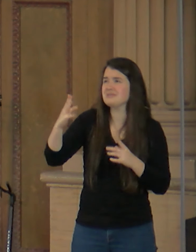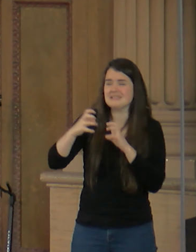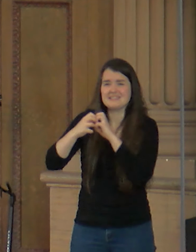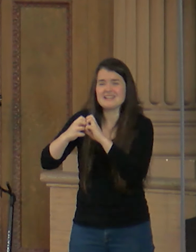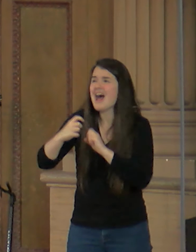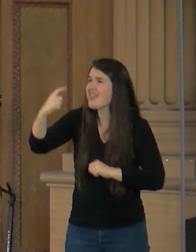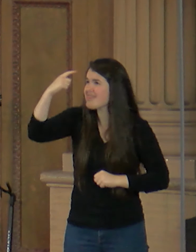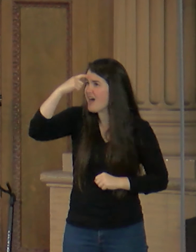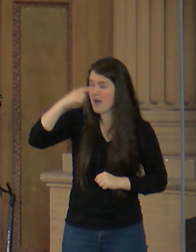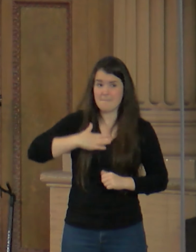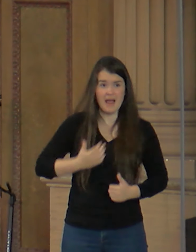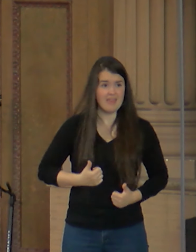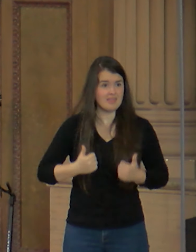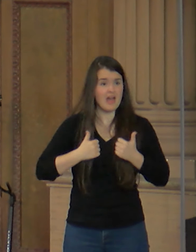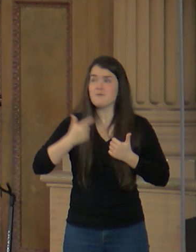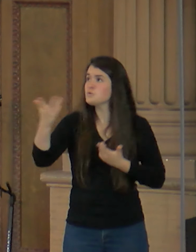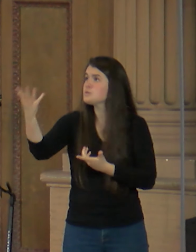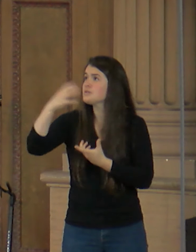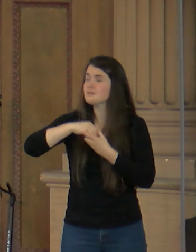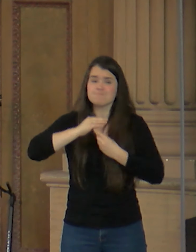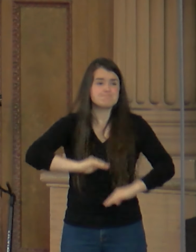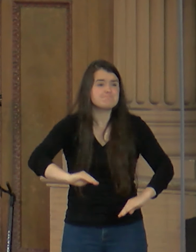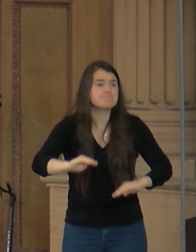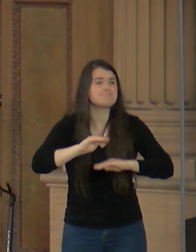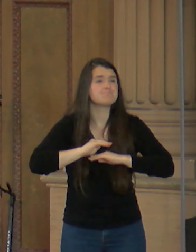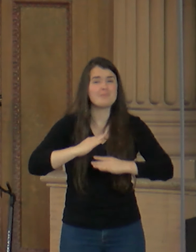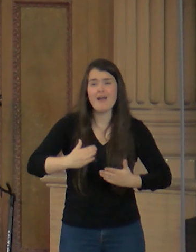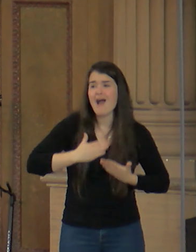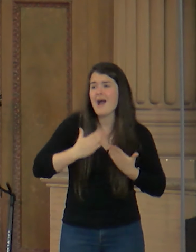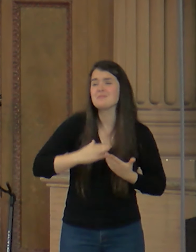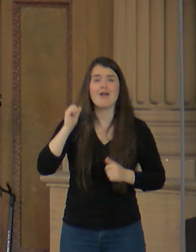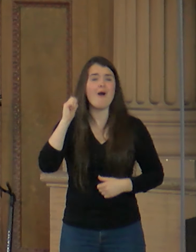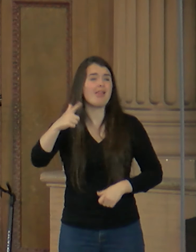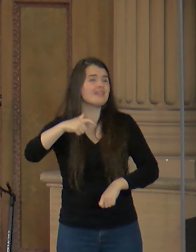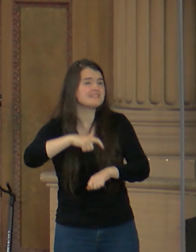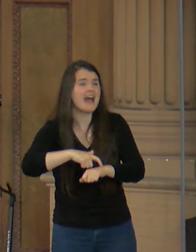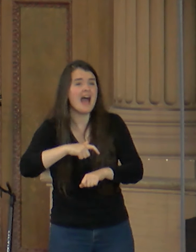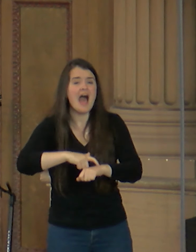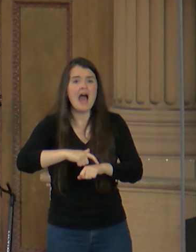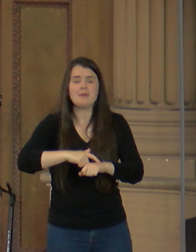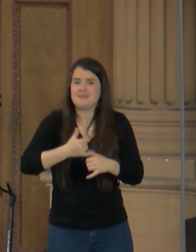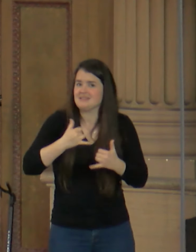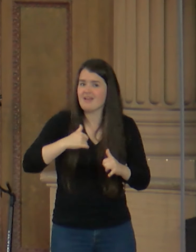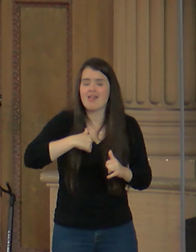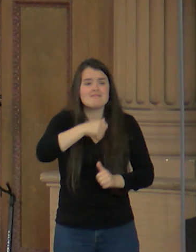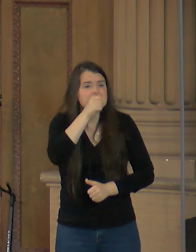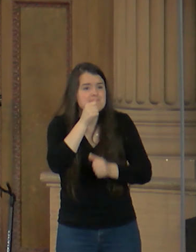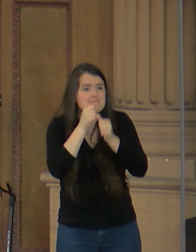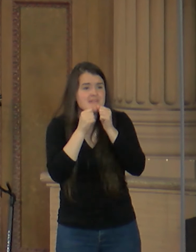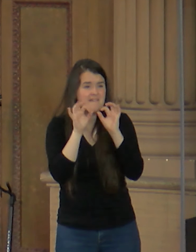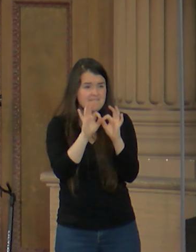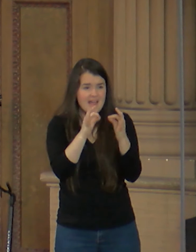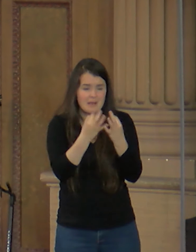me up and make me happy all the time. That hasn't been my experience. I thought you'd give me that happy family life, and it has been the